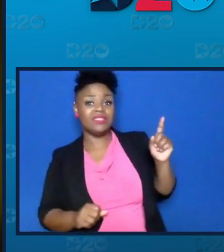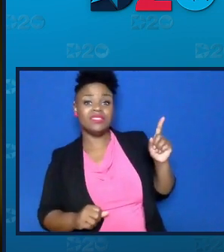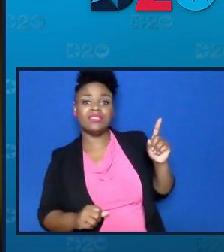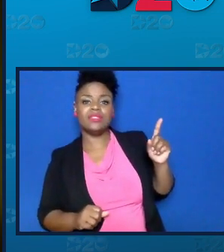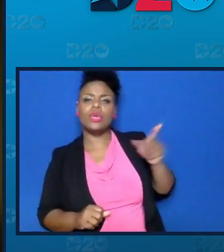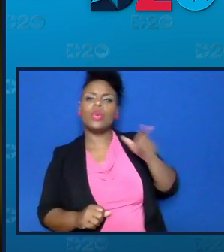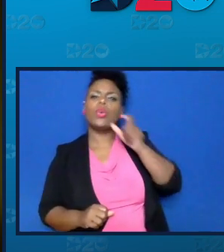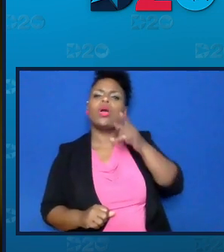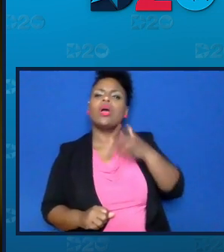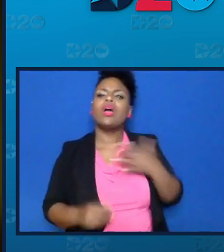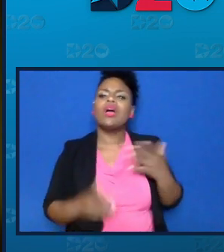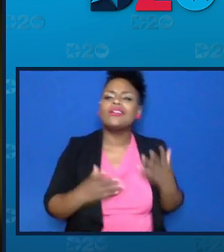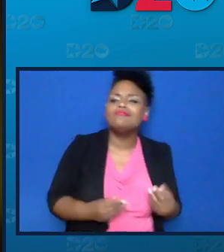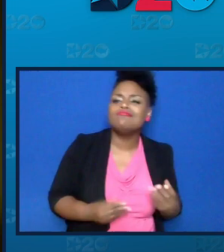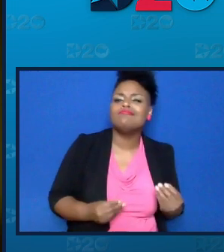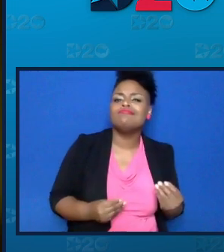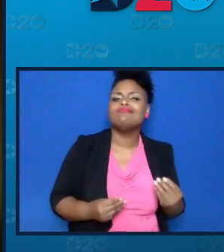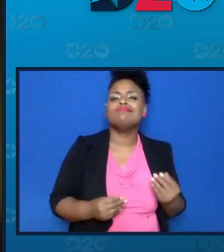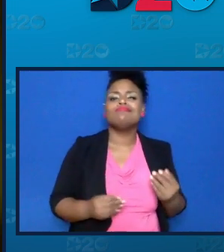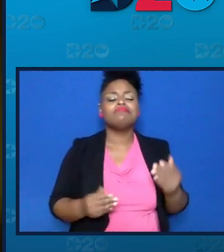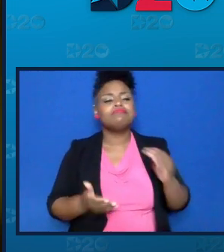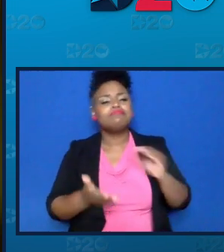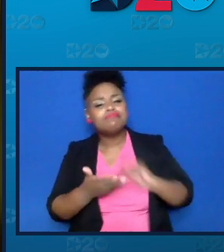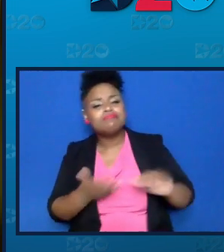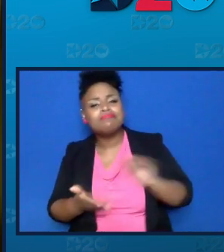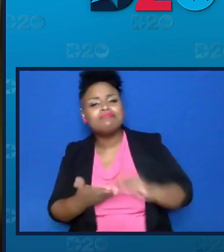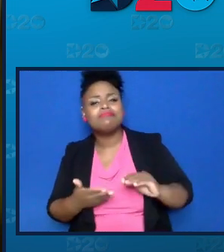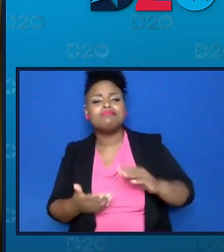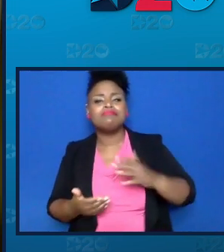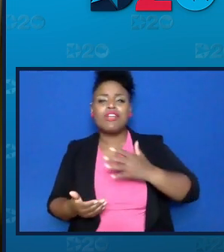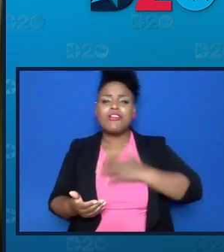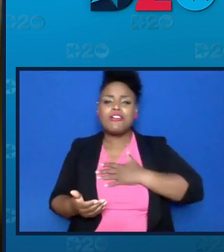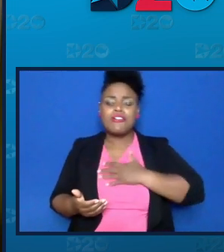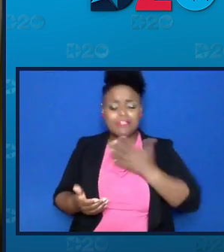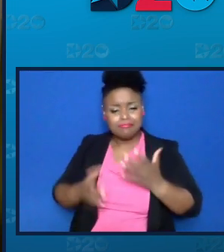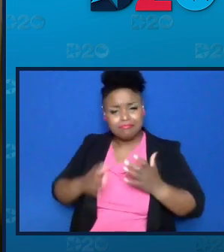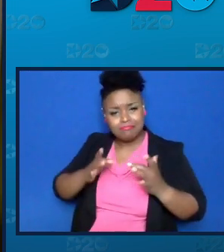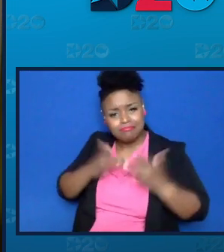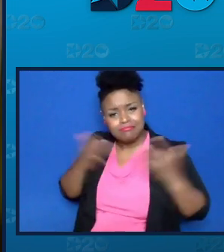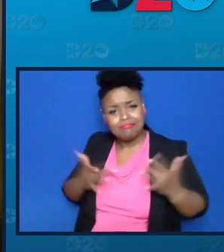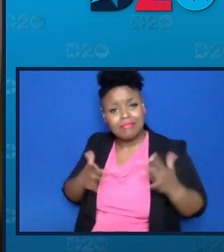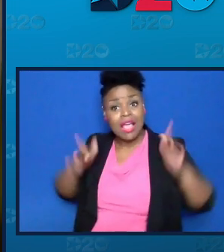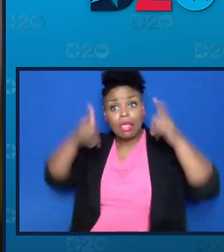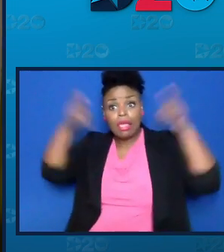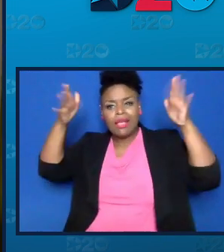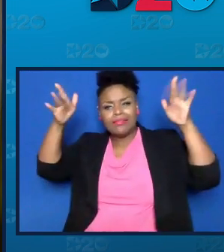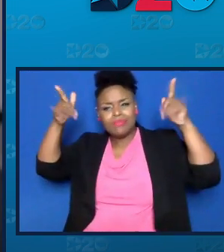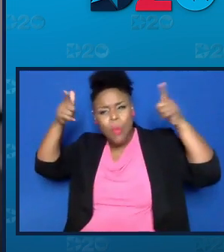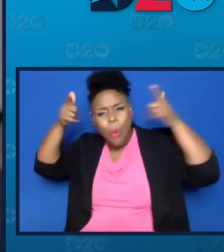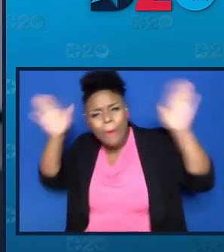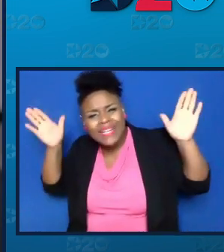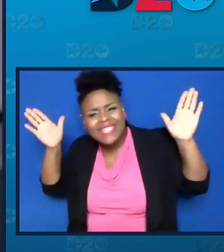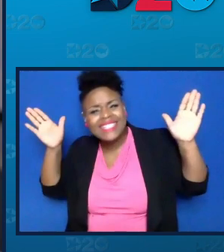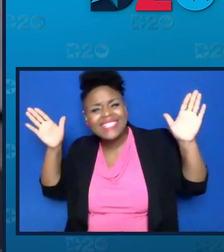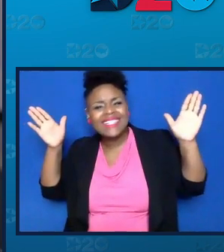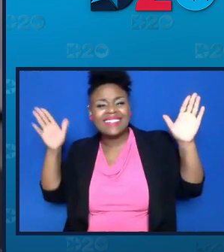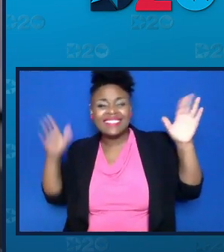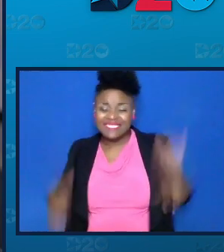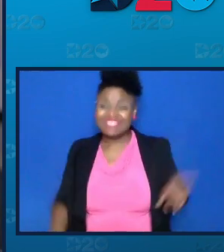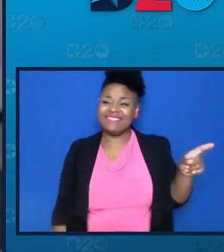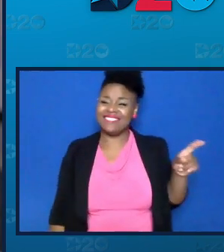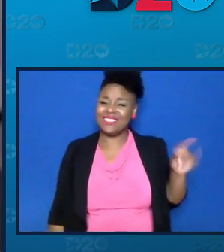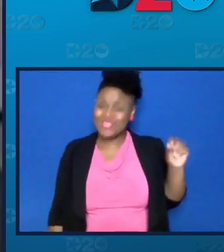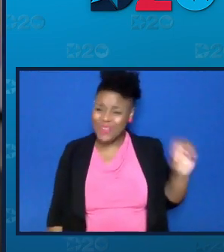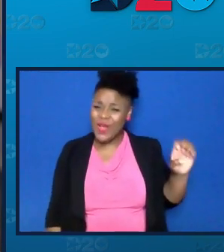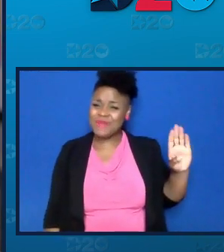a big heart, and an open mind. Joe Biden will be such a president. With our voices and